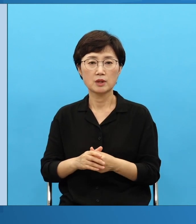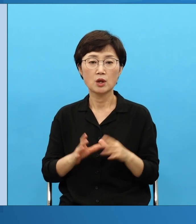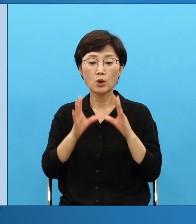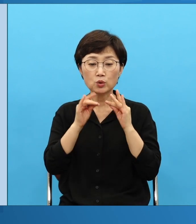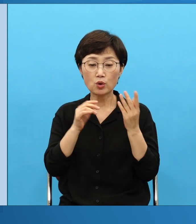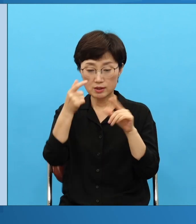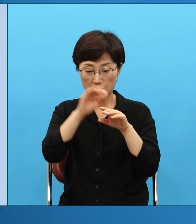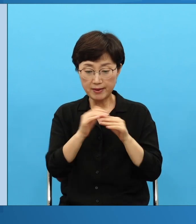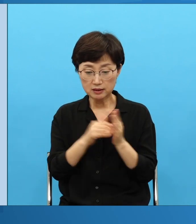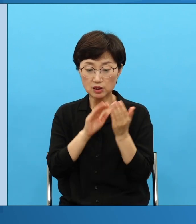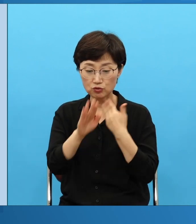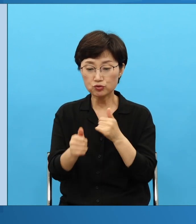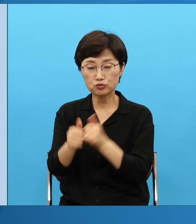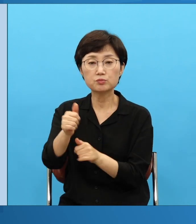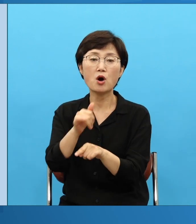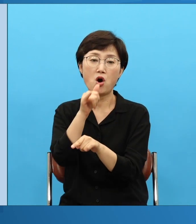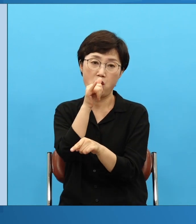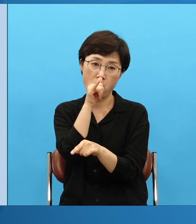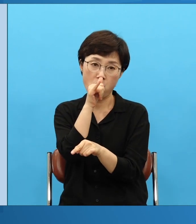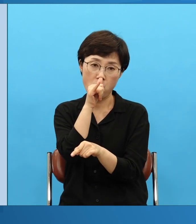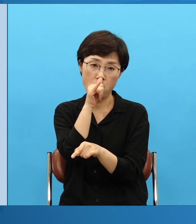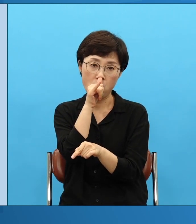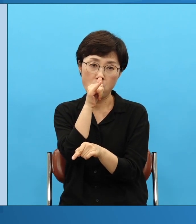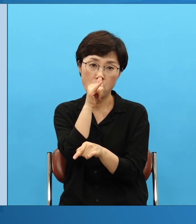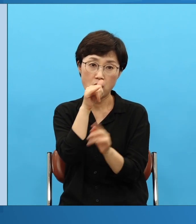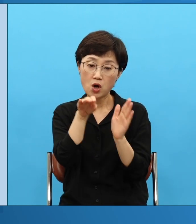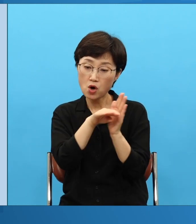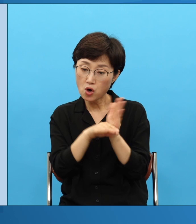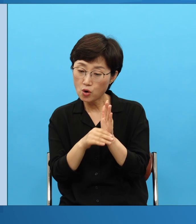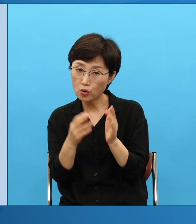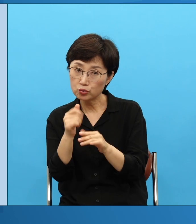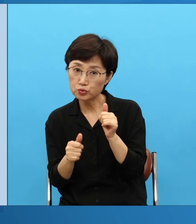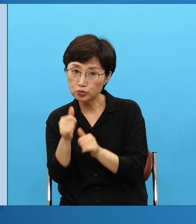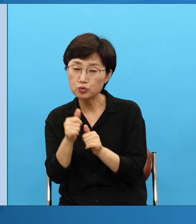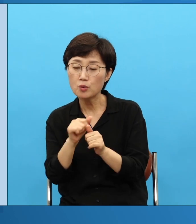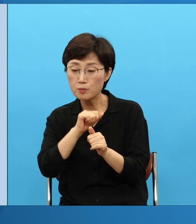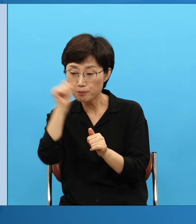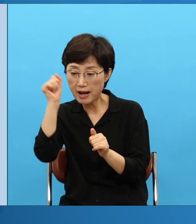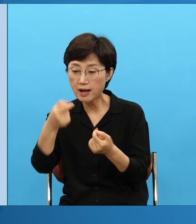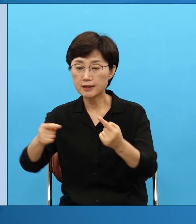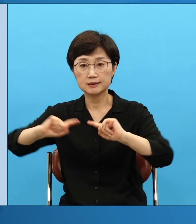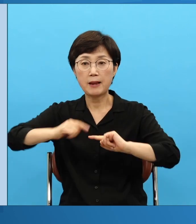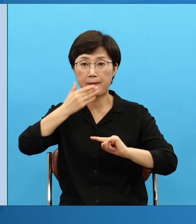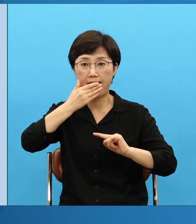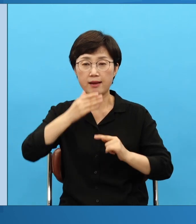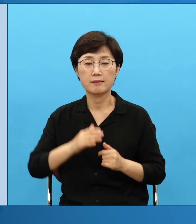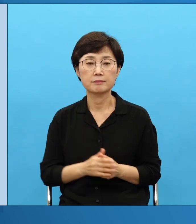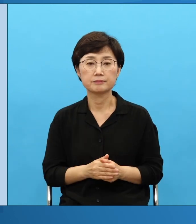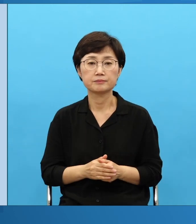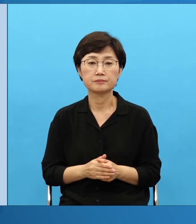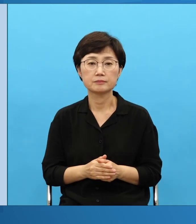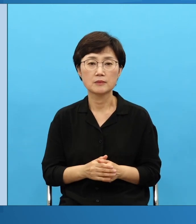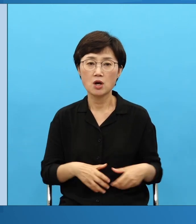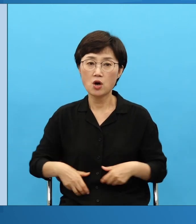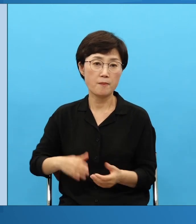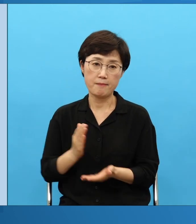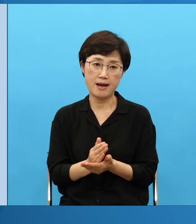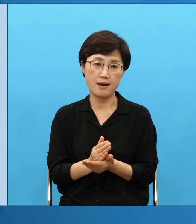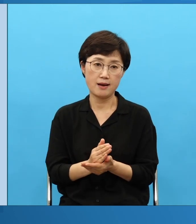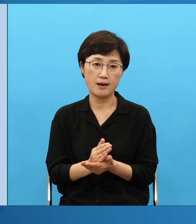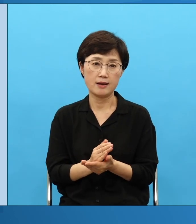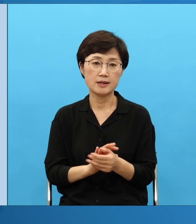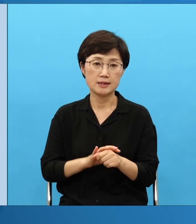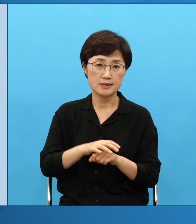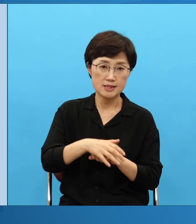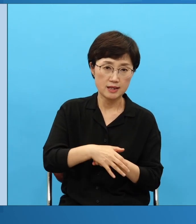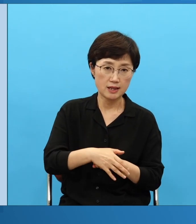training message. Only remnants who are selected through the level test will be able to participate. Don't hesitate, join this exciting journey to